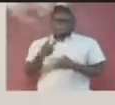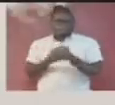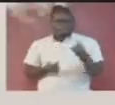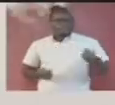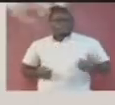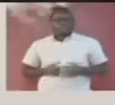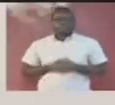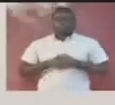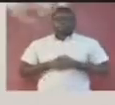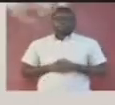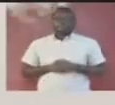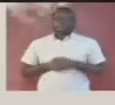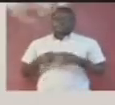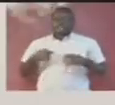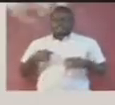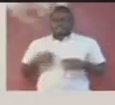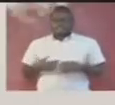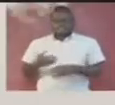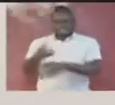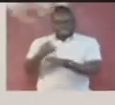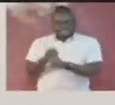that was mentioned today.